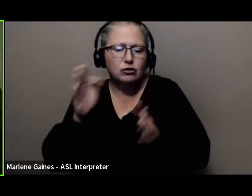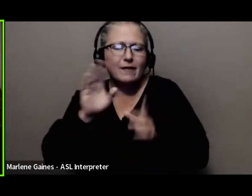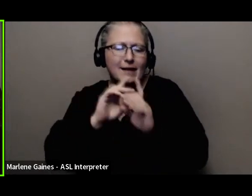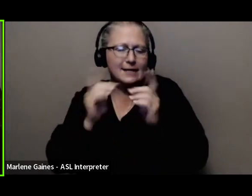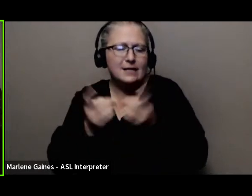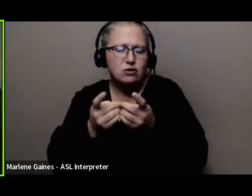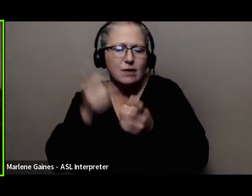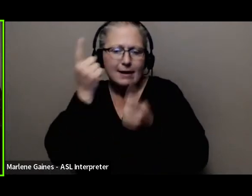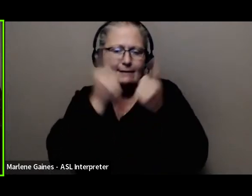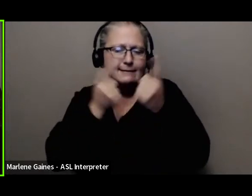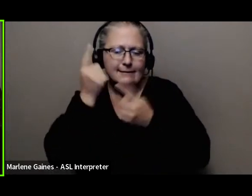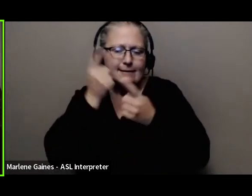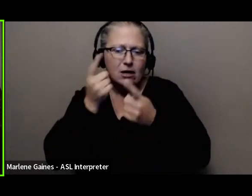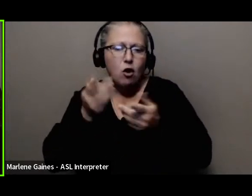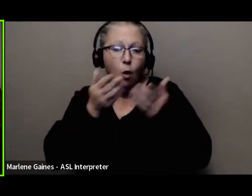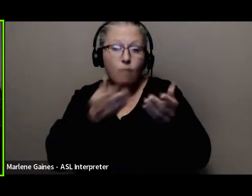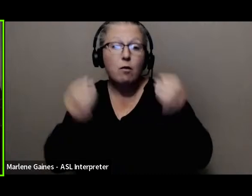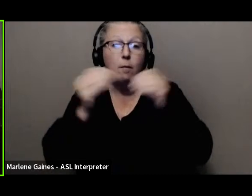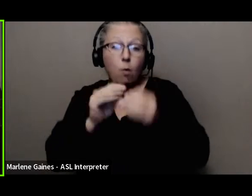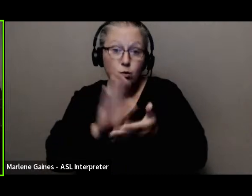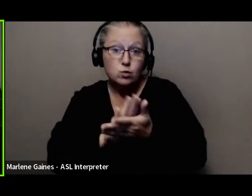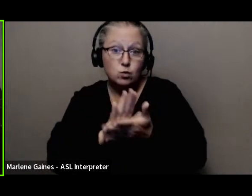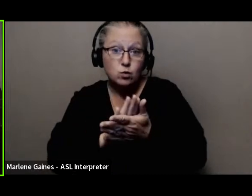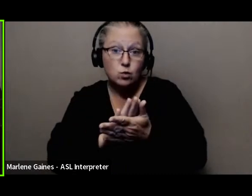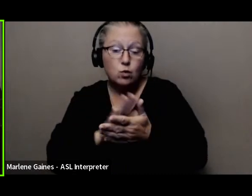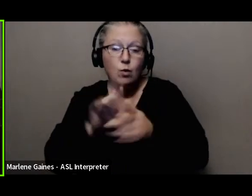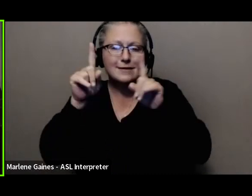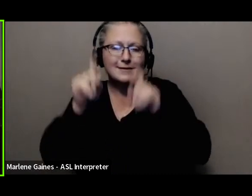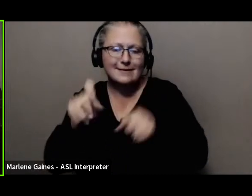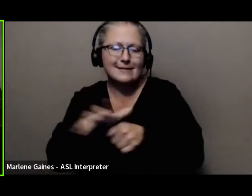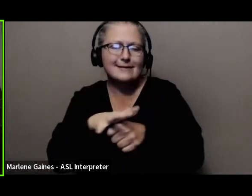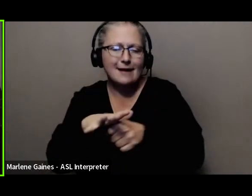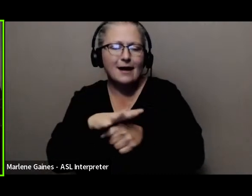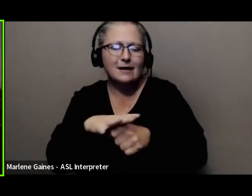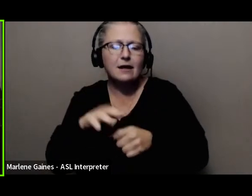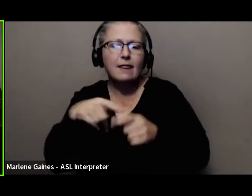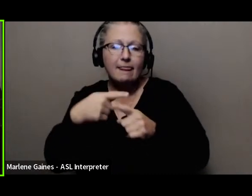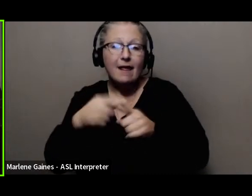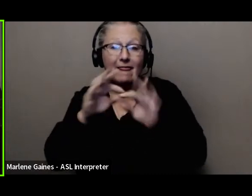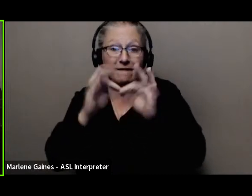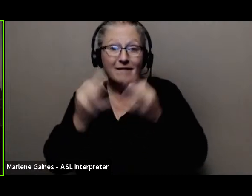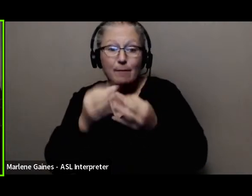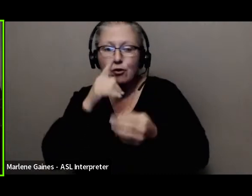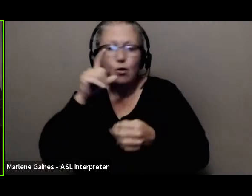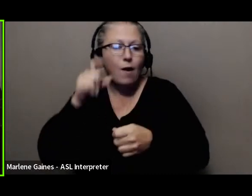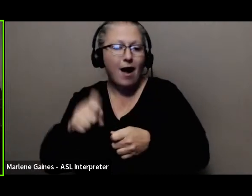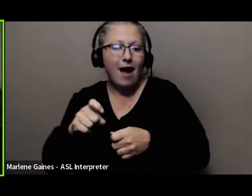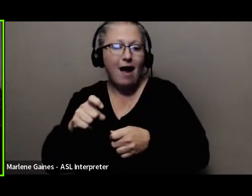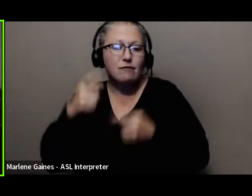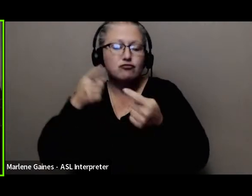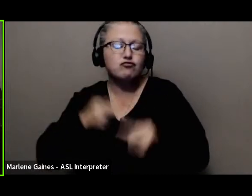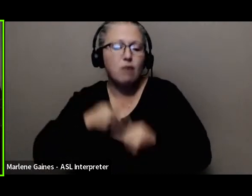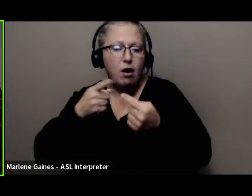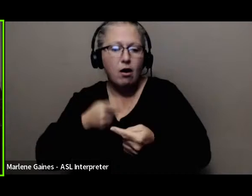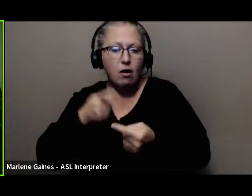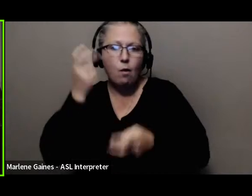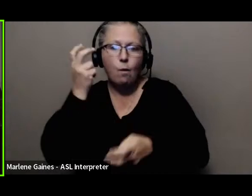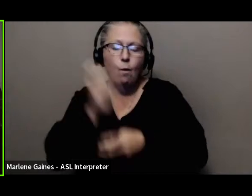district to consider offer more schools as a test site so that the family doesn't have to struggle